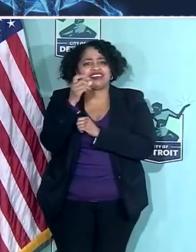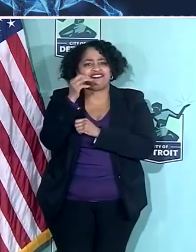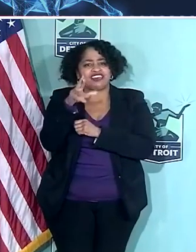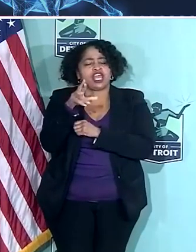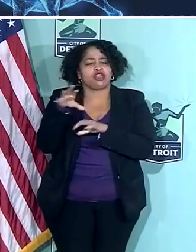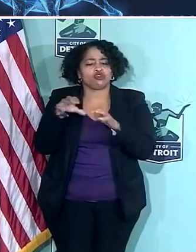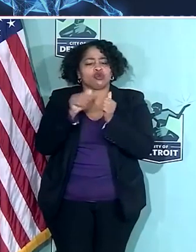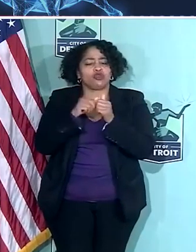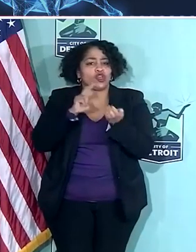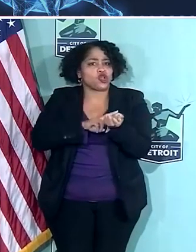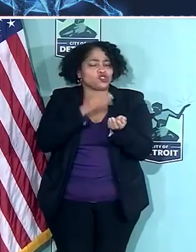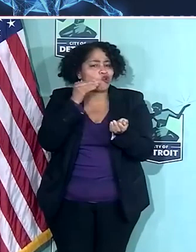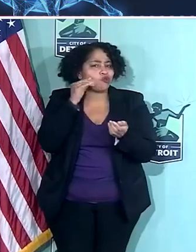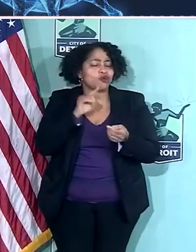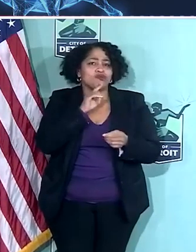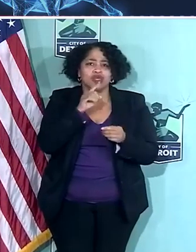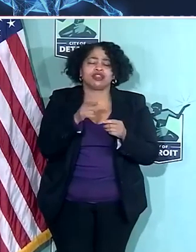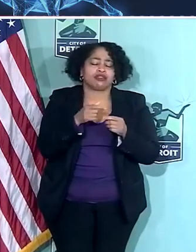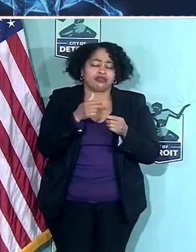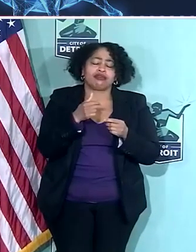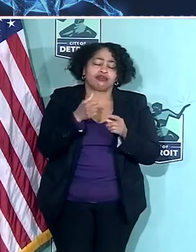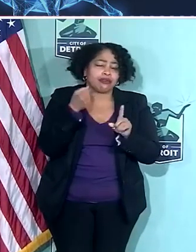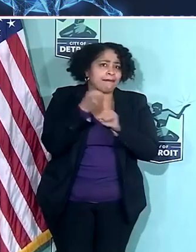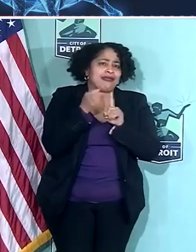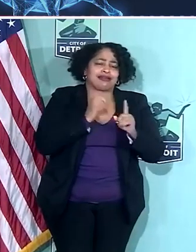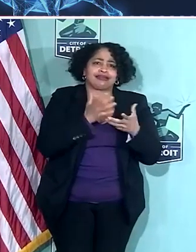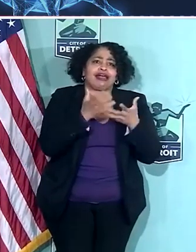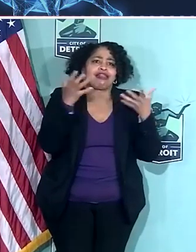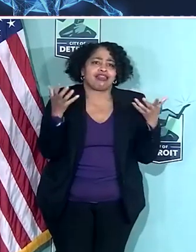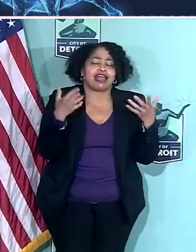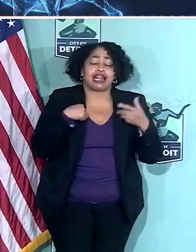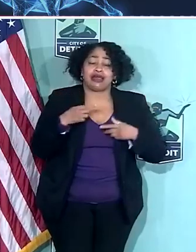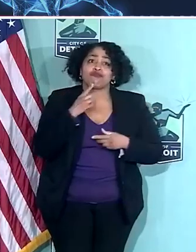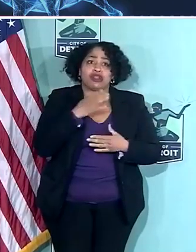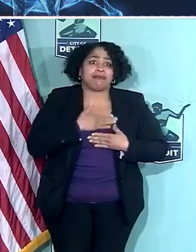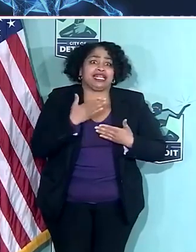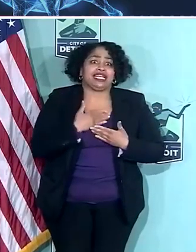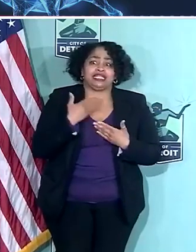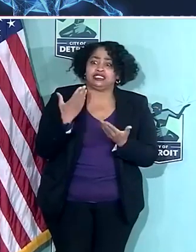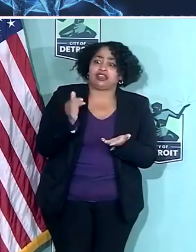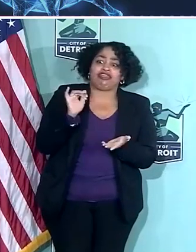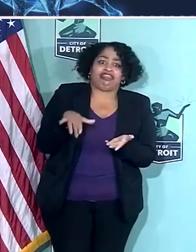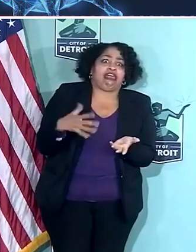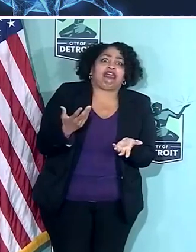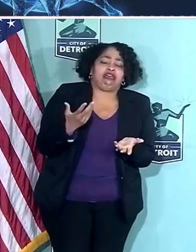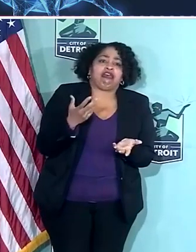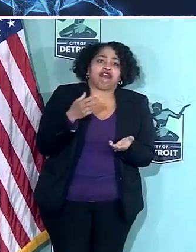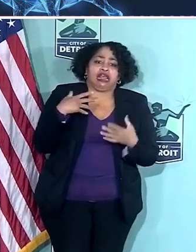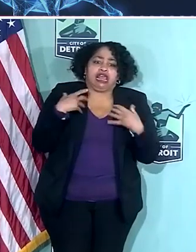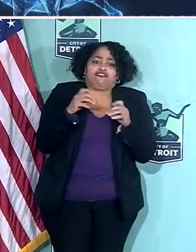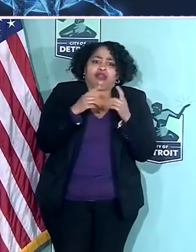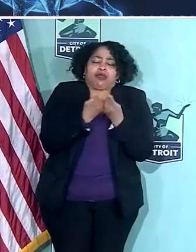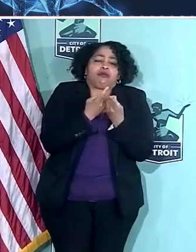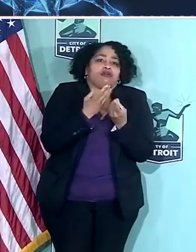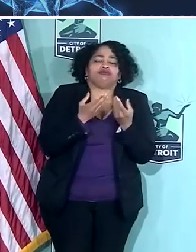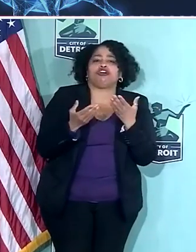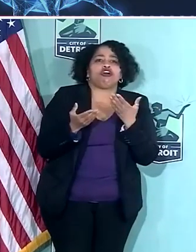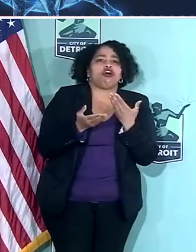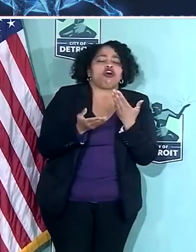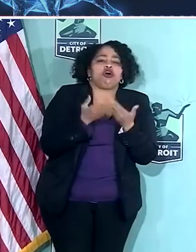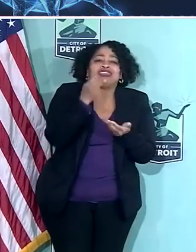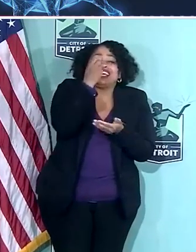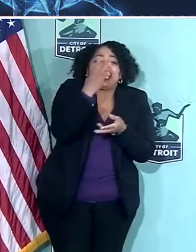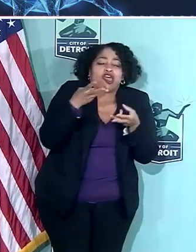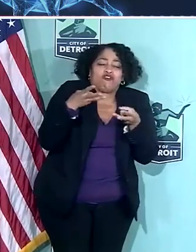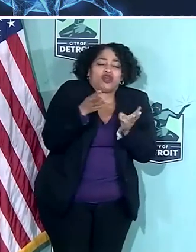major factor. And I'm really pleased with the fact that the health department is already halfway through its second pass through the nursing homes and will have